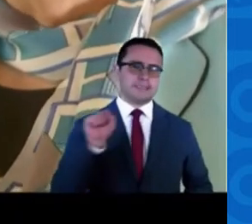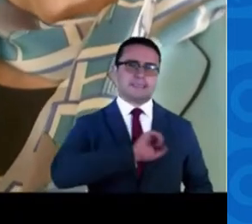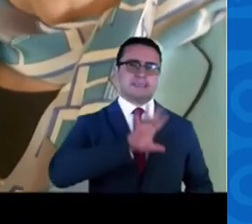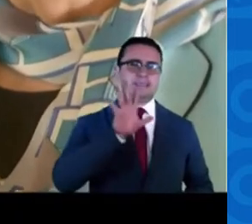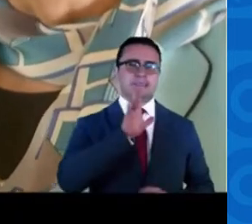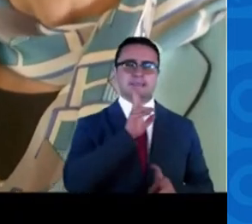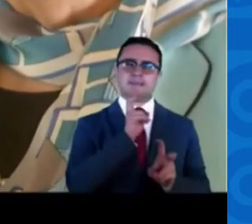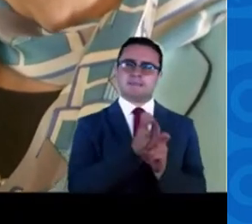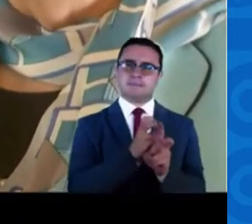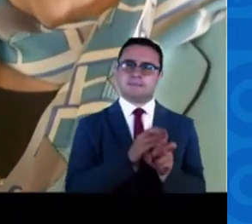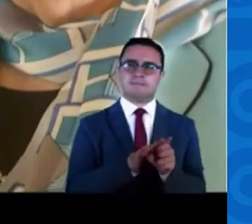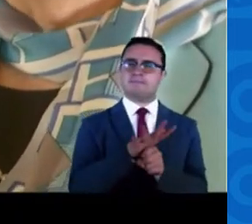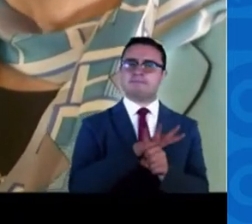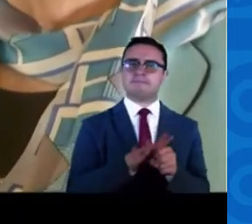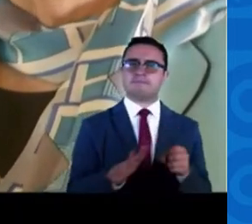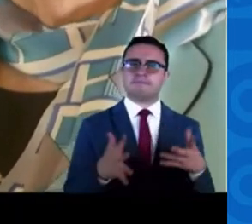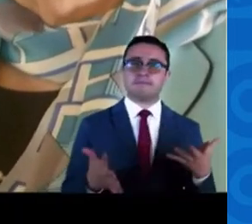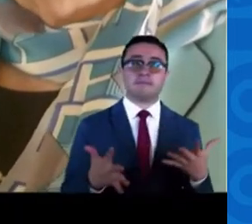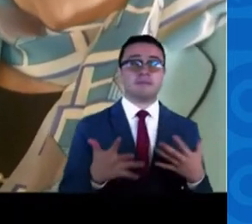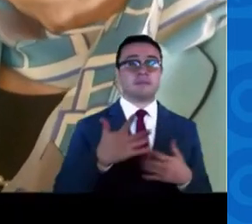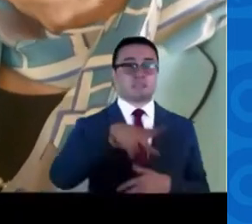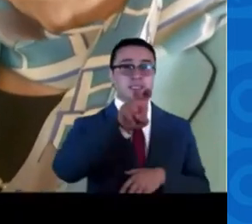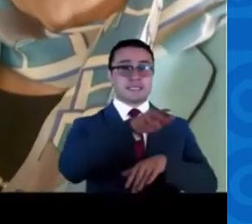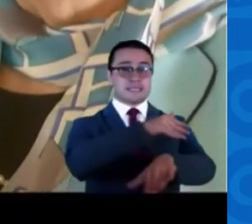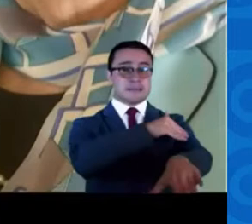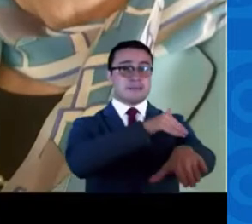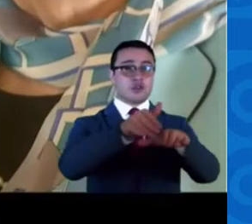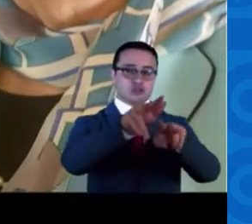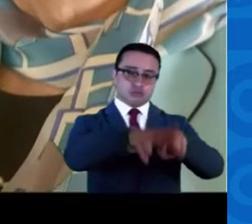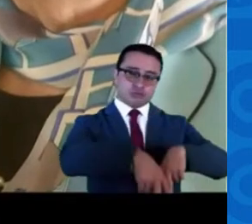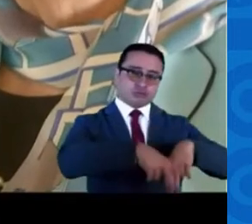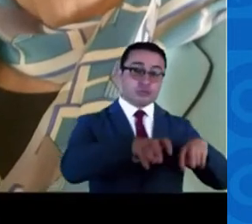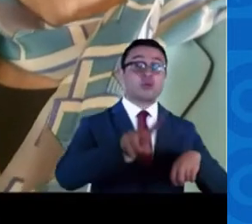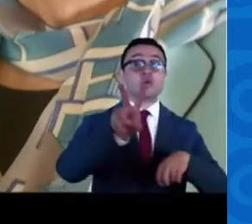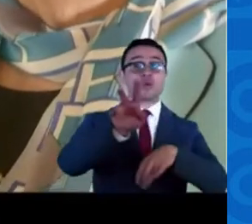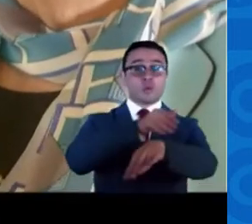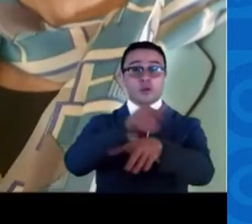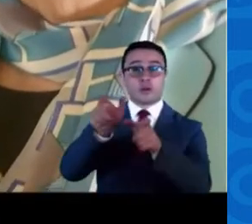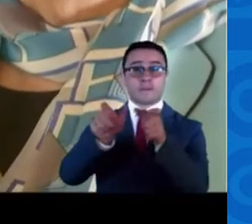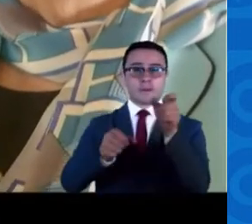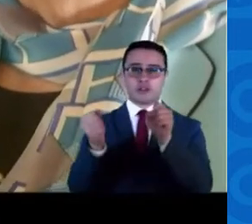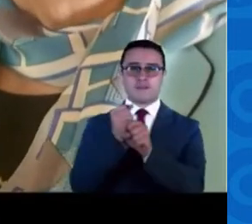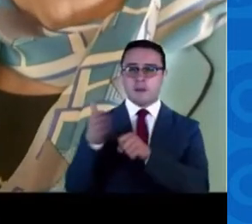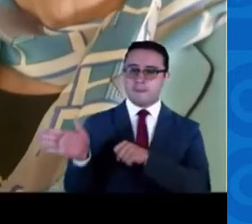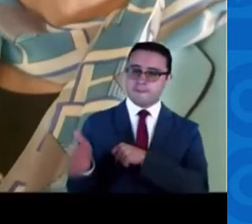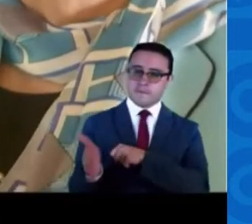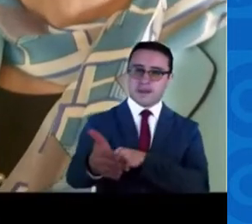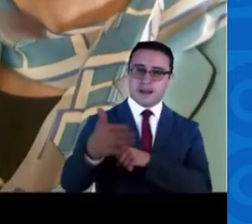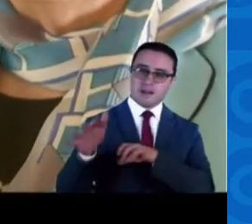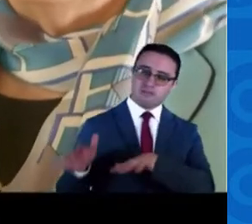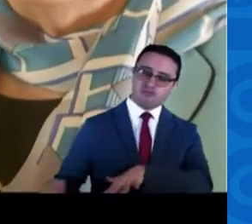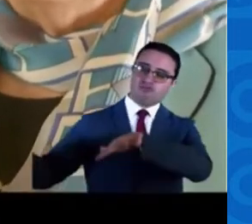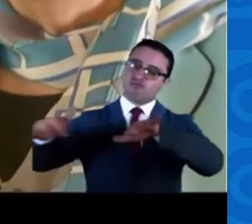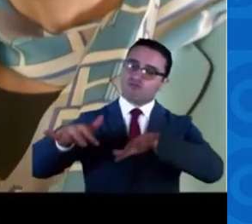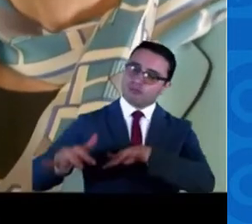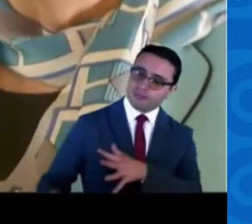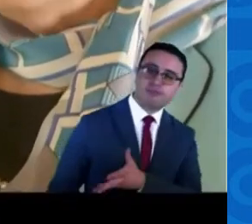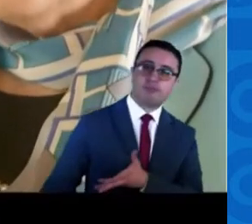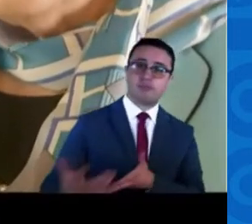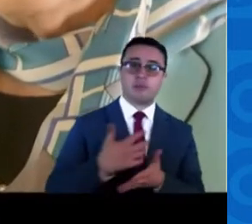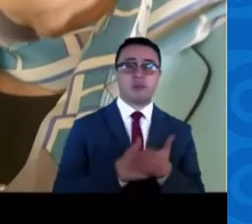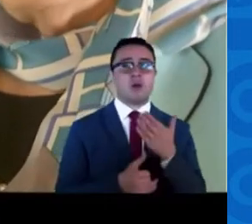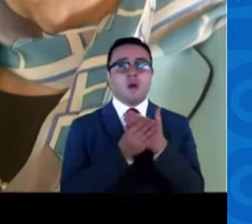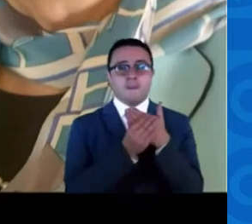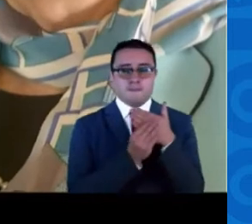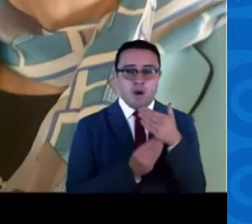and this is very high, and there are 17 million farmers and fishermen who live in poverty